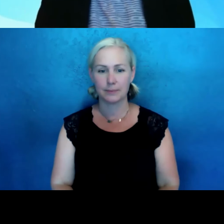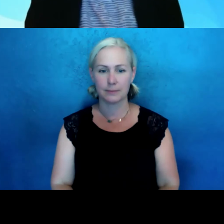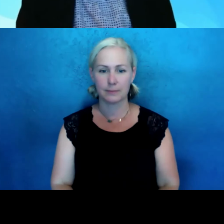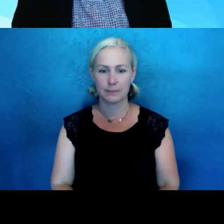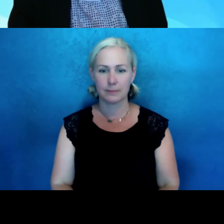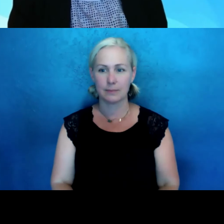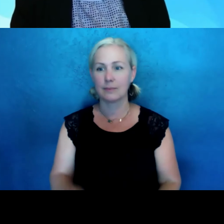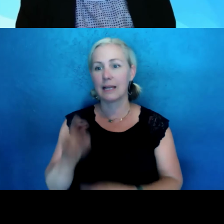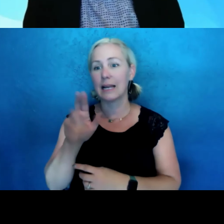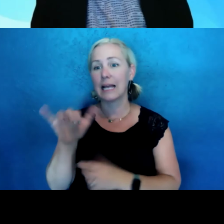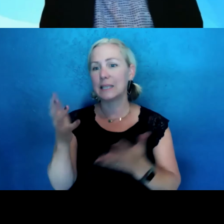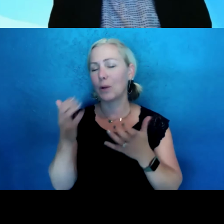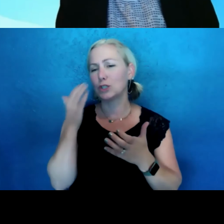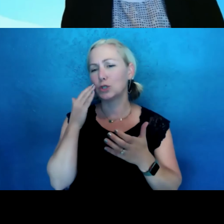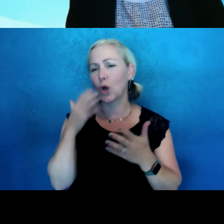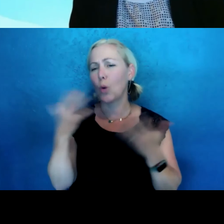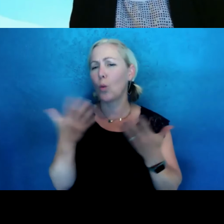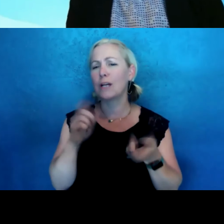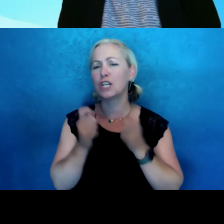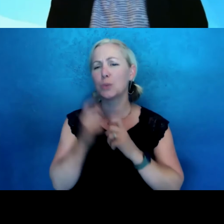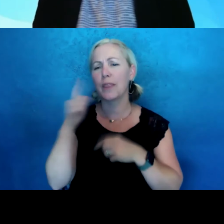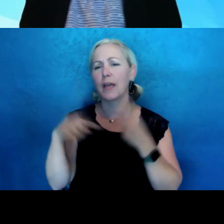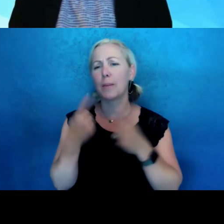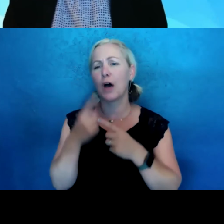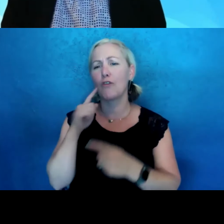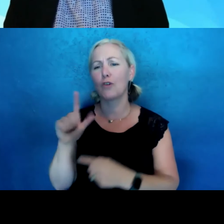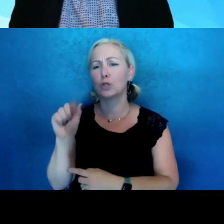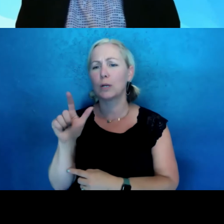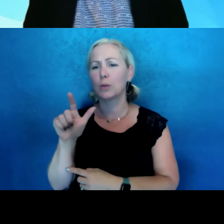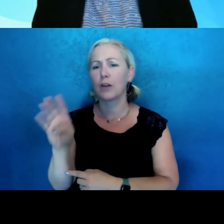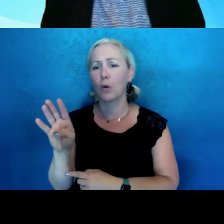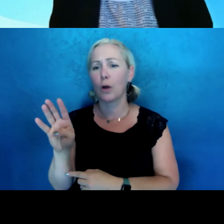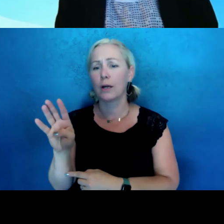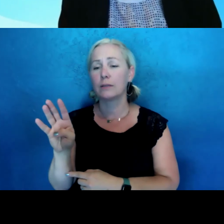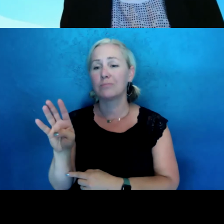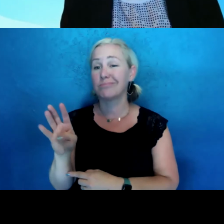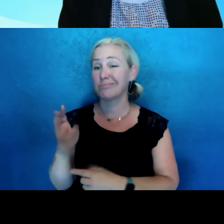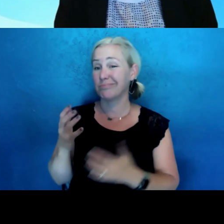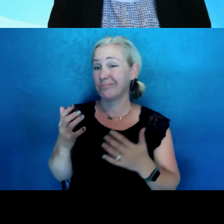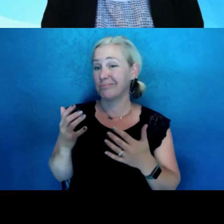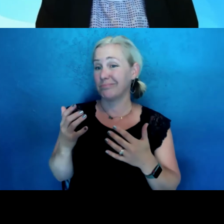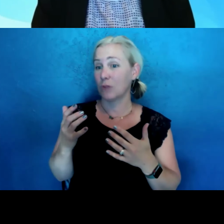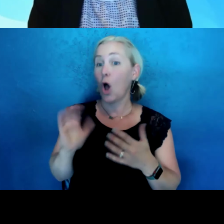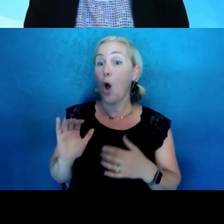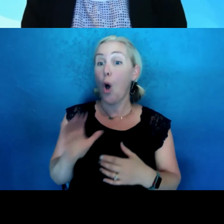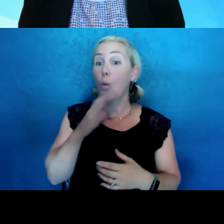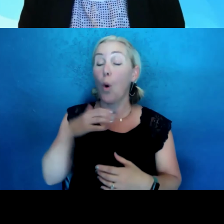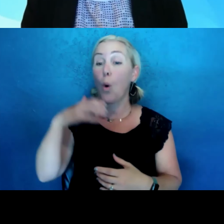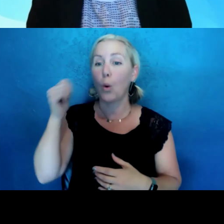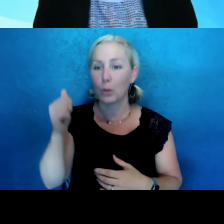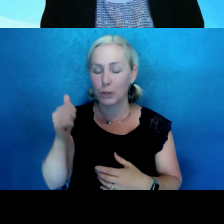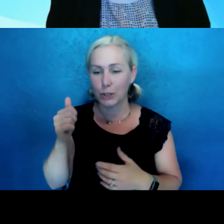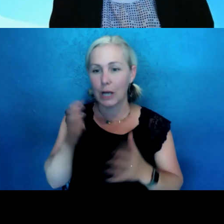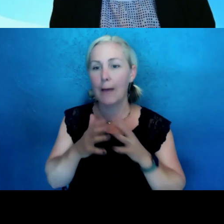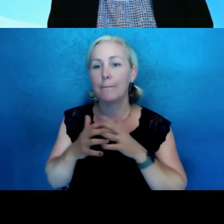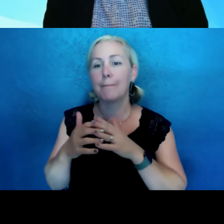Nancy wants to know what changes we're thinking about to 2024. We are just beginning to, Older Americans Act, sorry, not Older